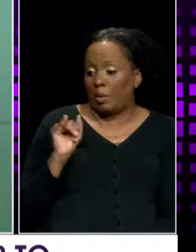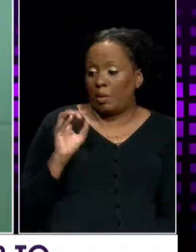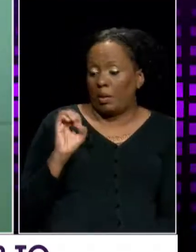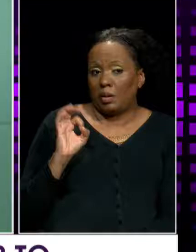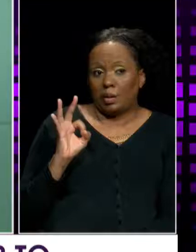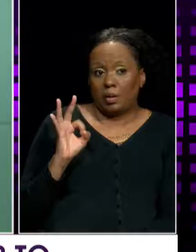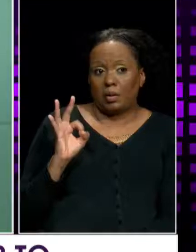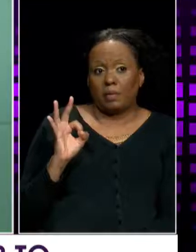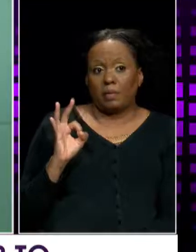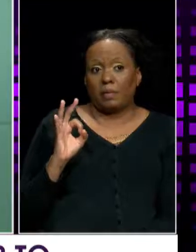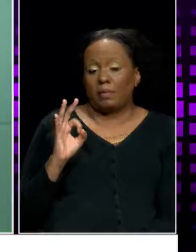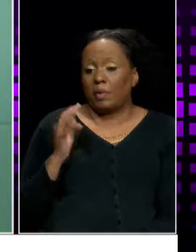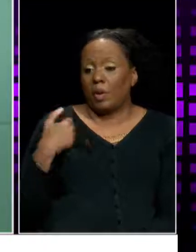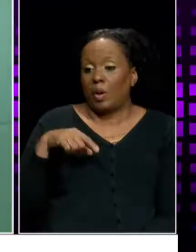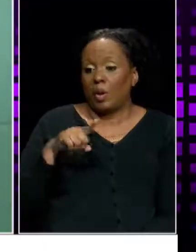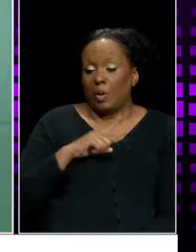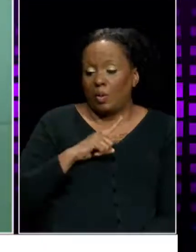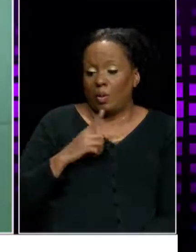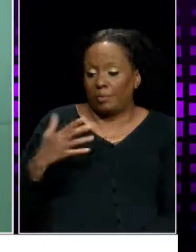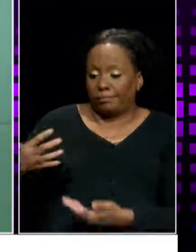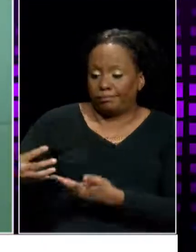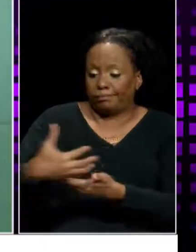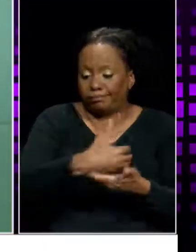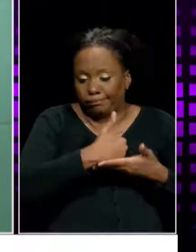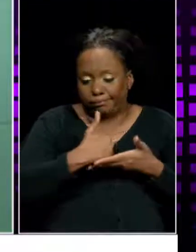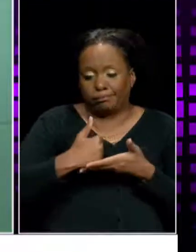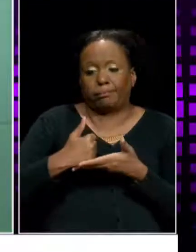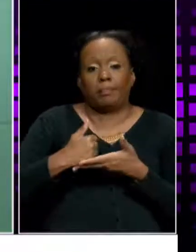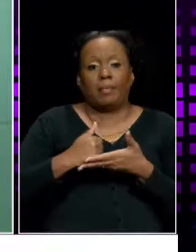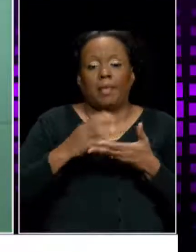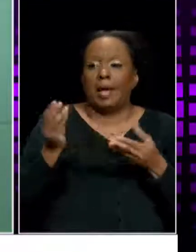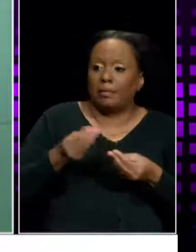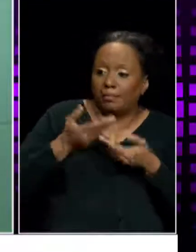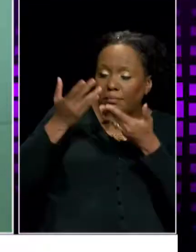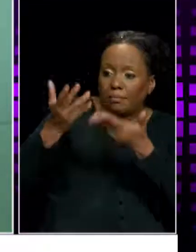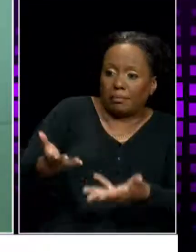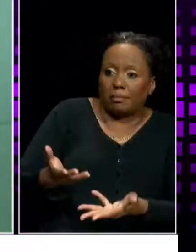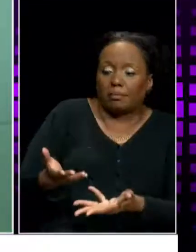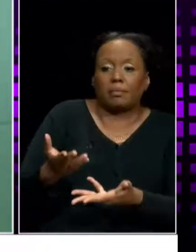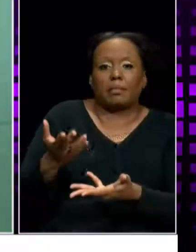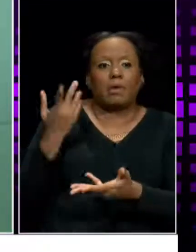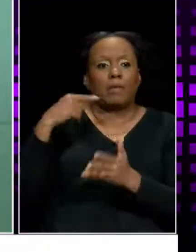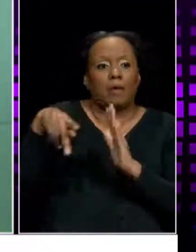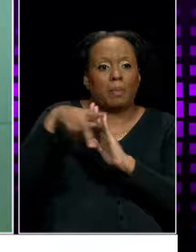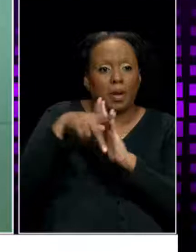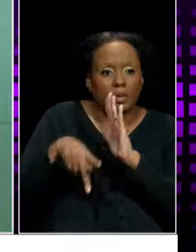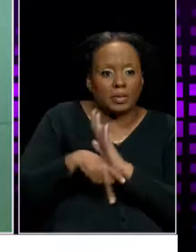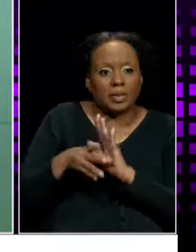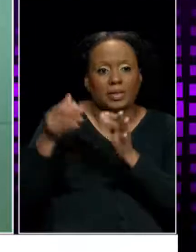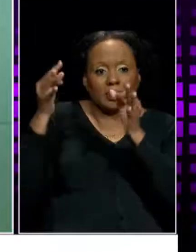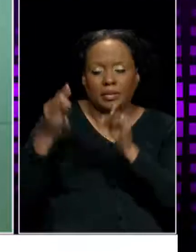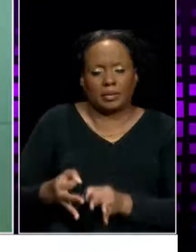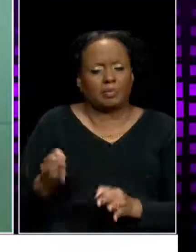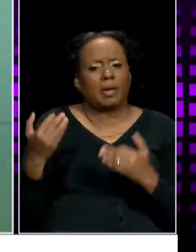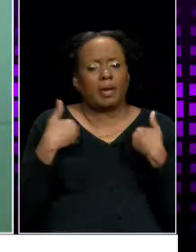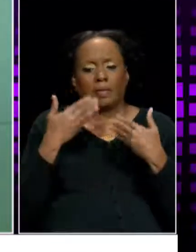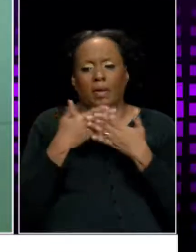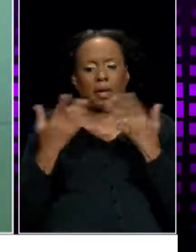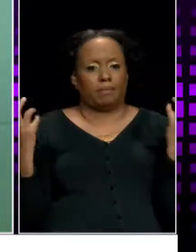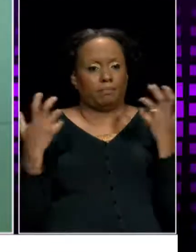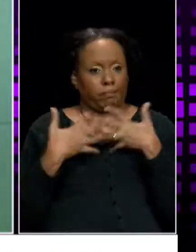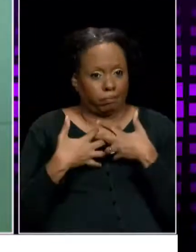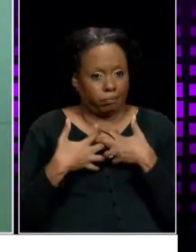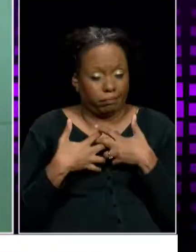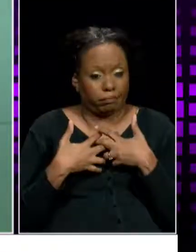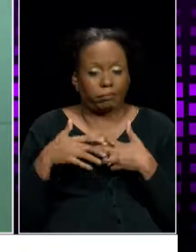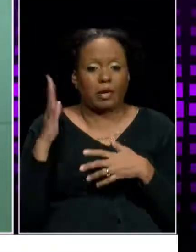the full data with them, and that influences policy and planning decisions. So yes, so there is partnership there, and we're going to make sure